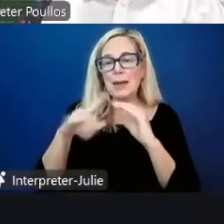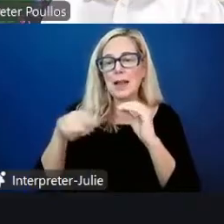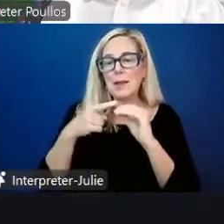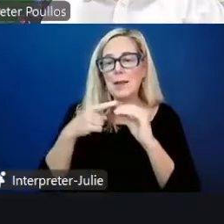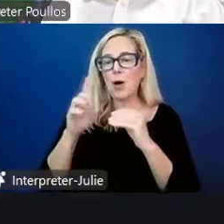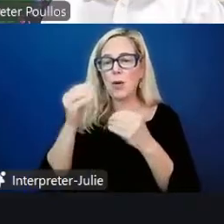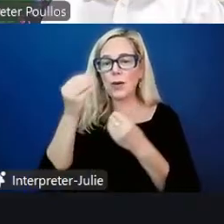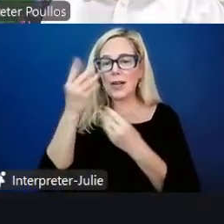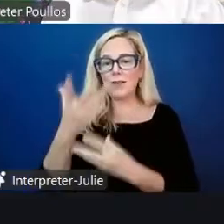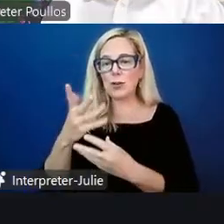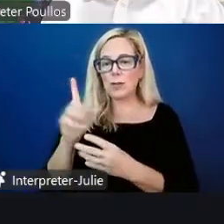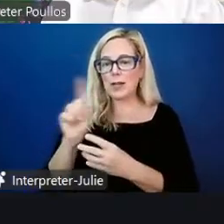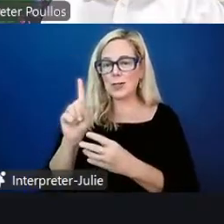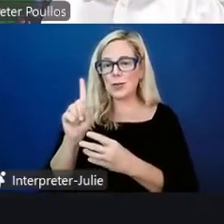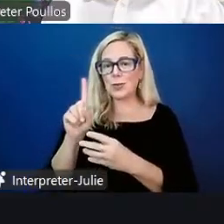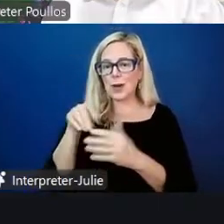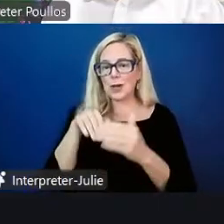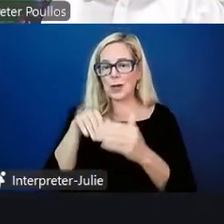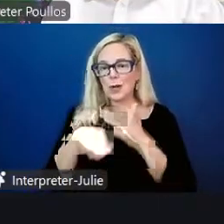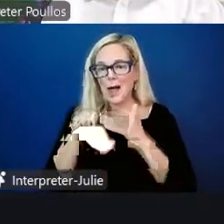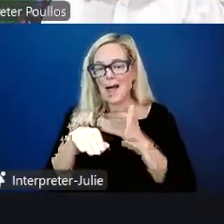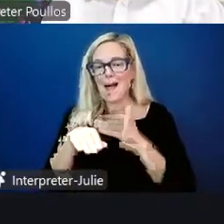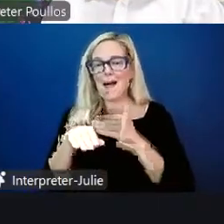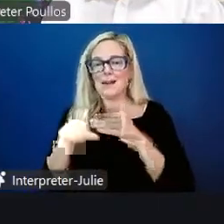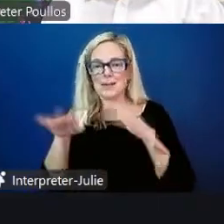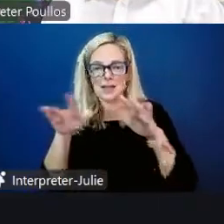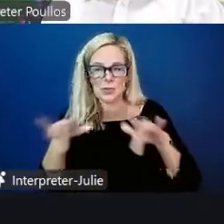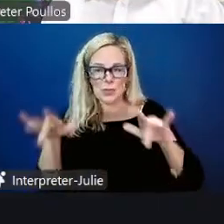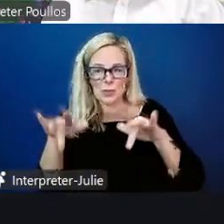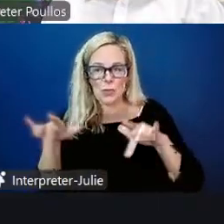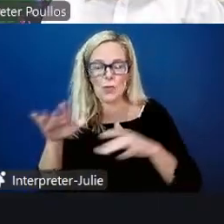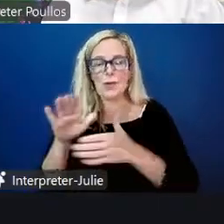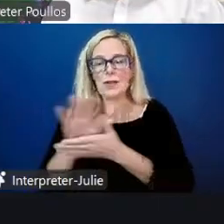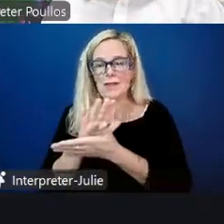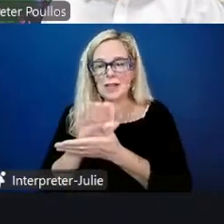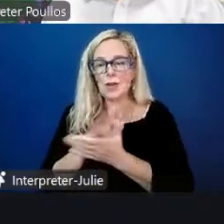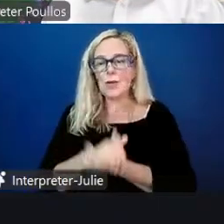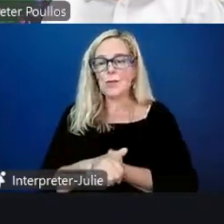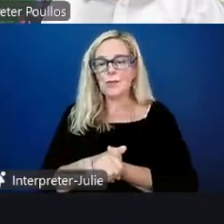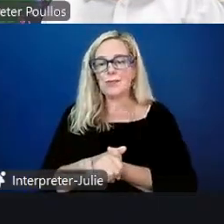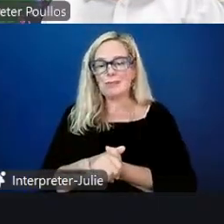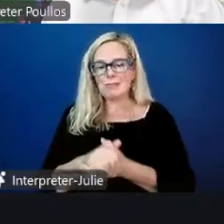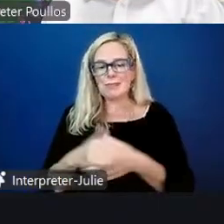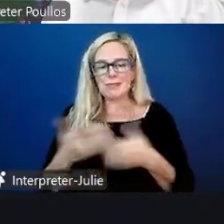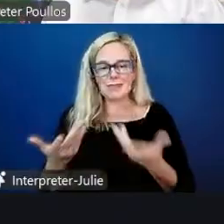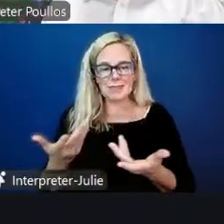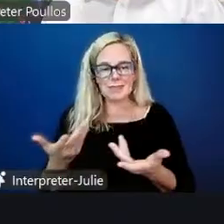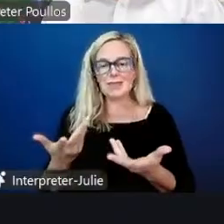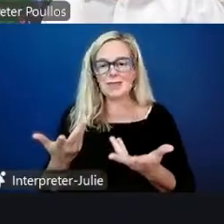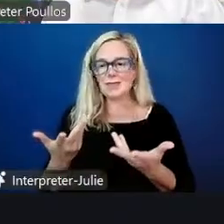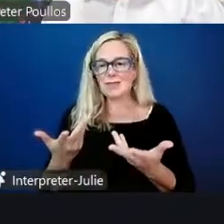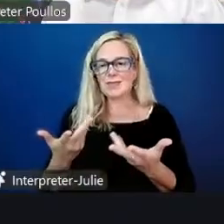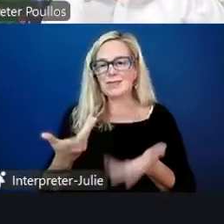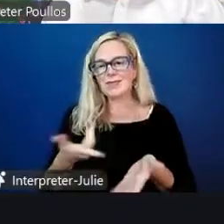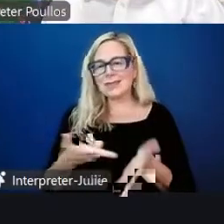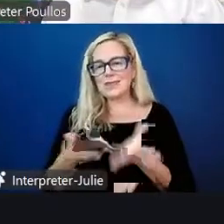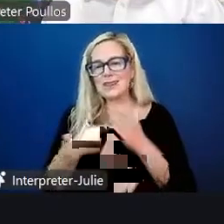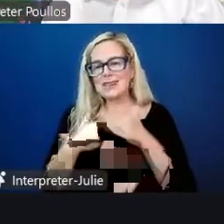access the videos of today's conference. Since it takes a little while to do all the accessibility